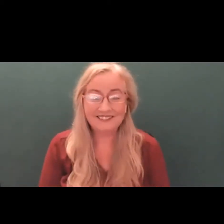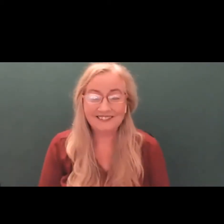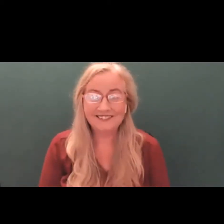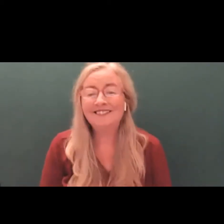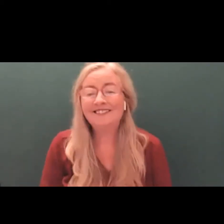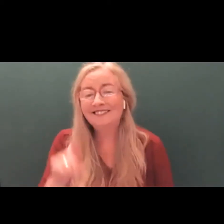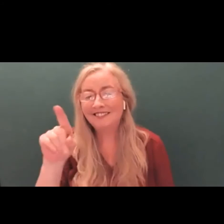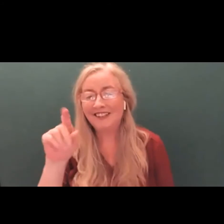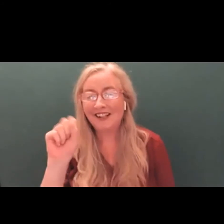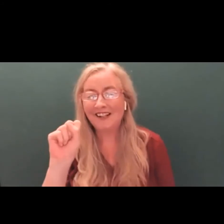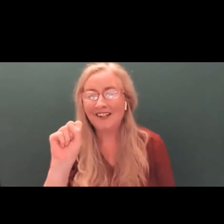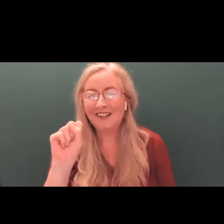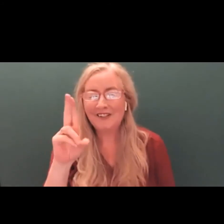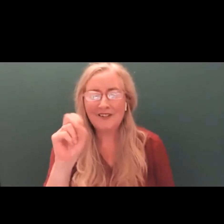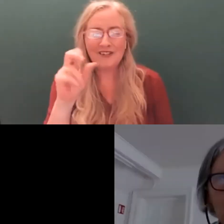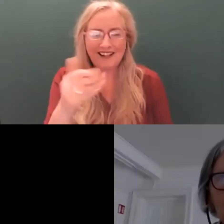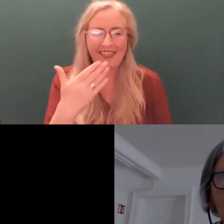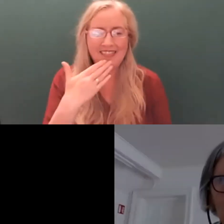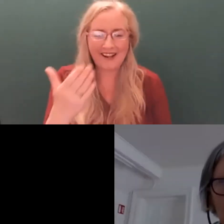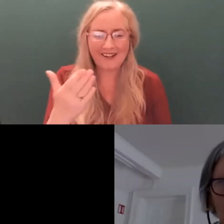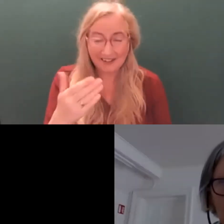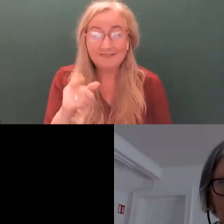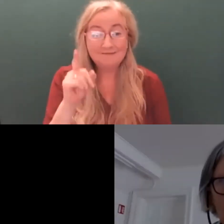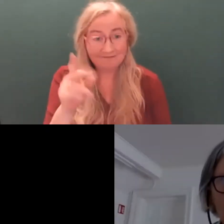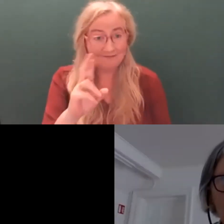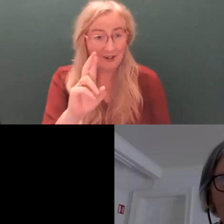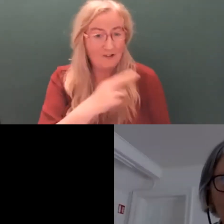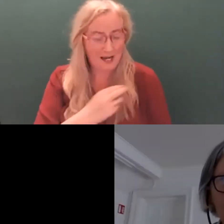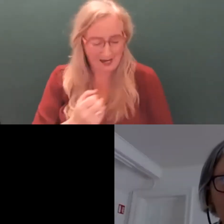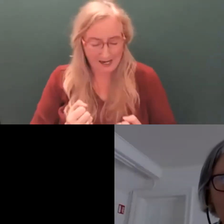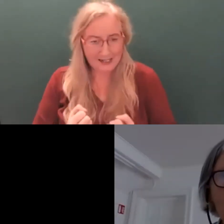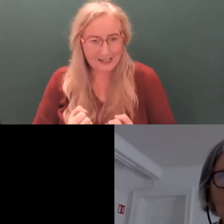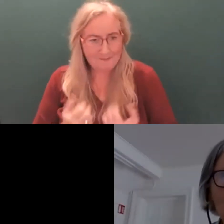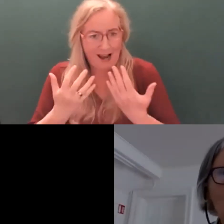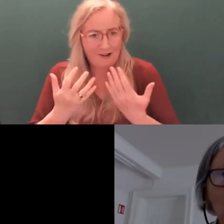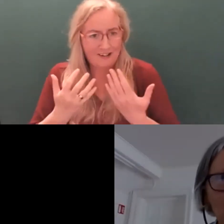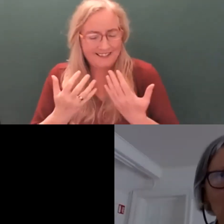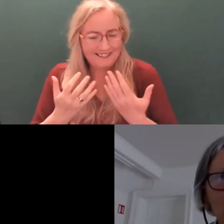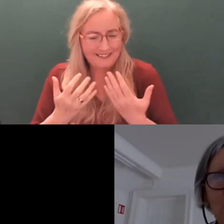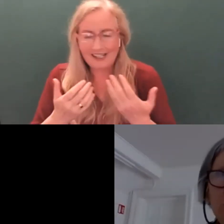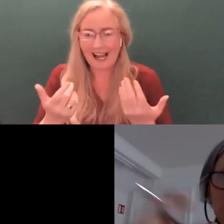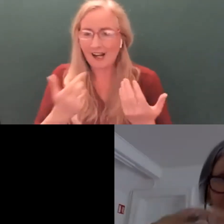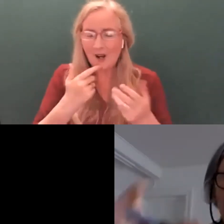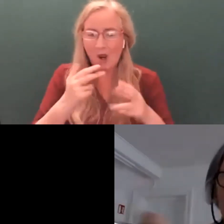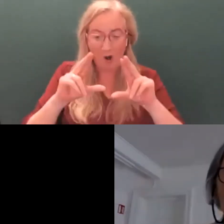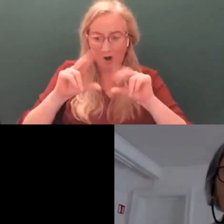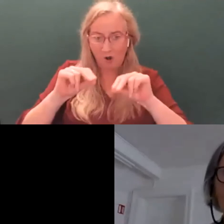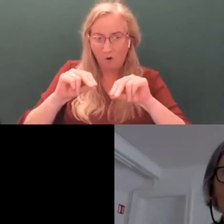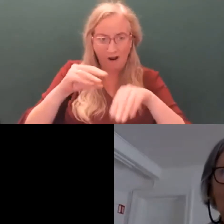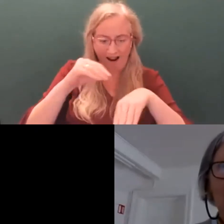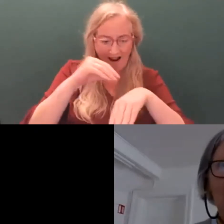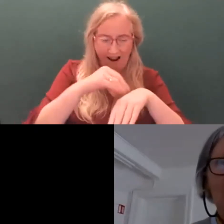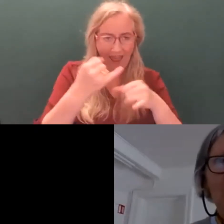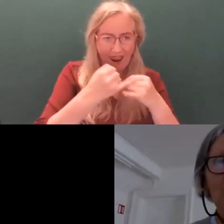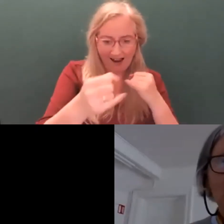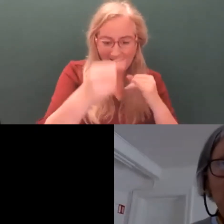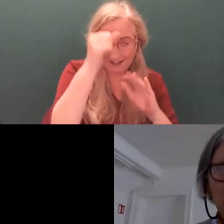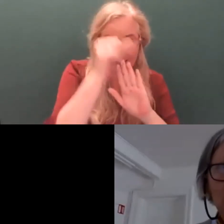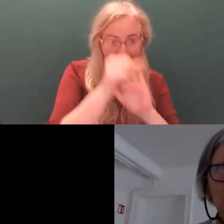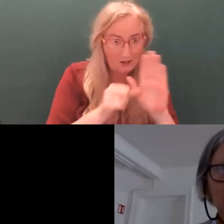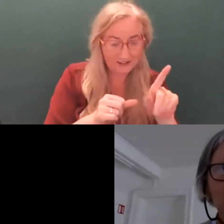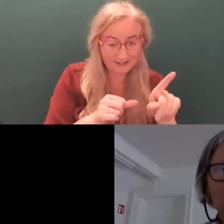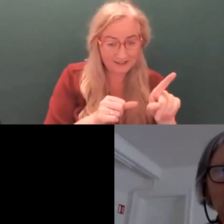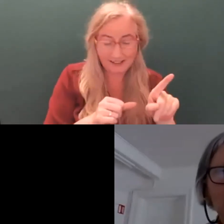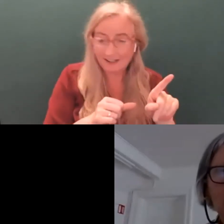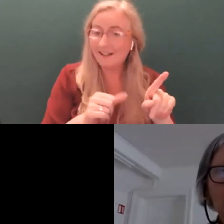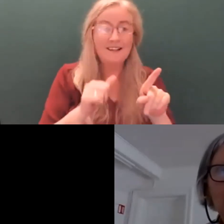Great, thanks so much, Madeline. I have to say that really is inspiring to go from no online experience really and not